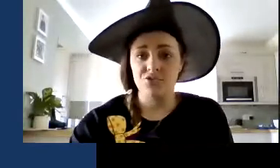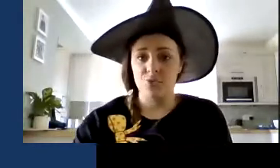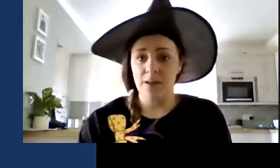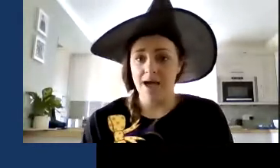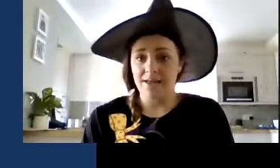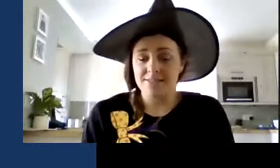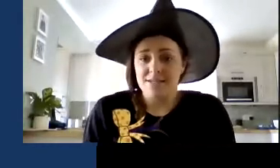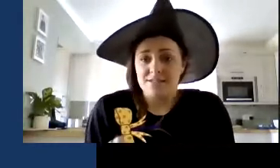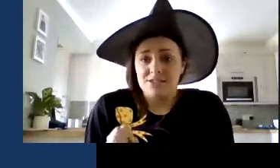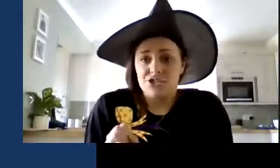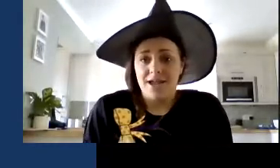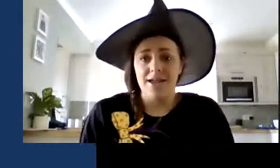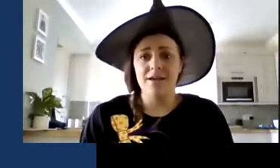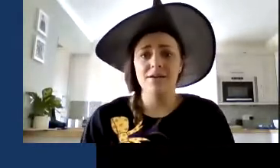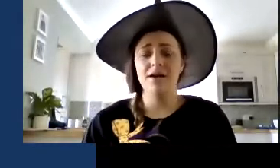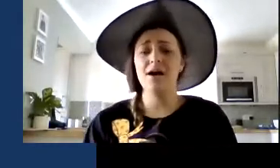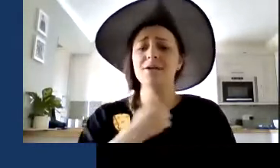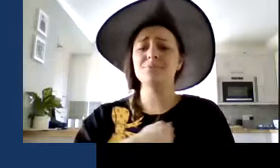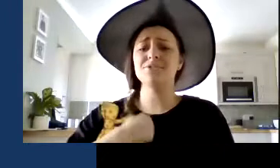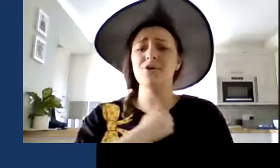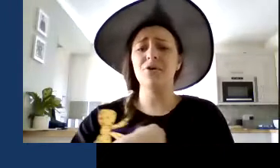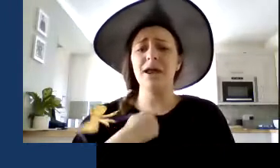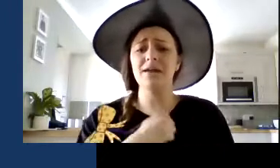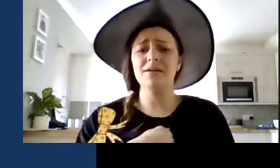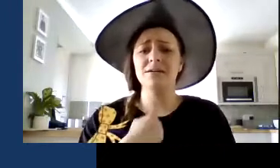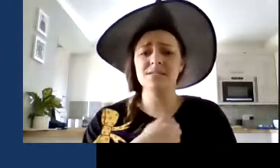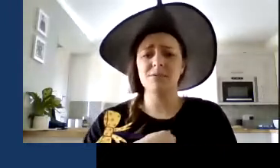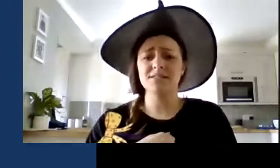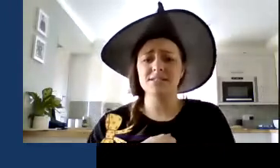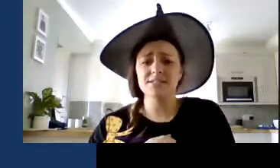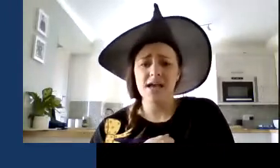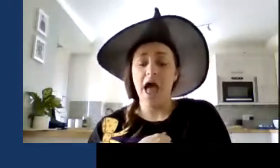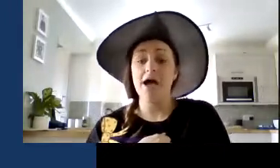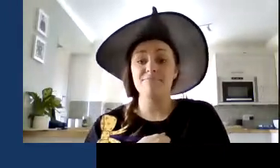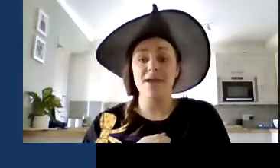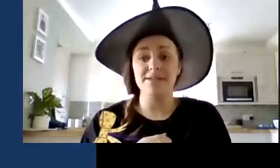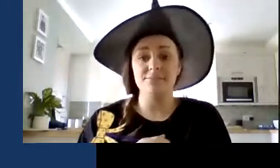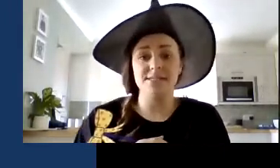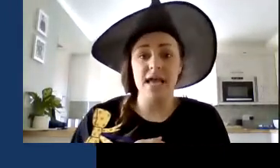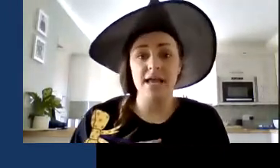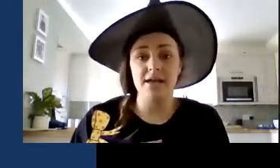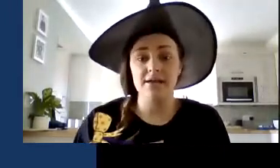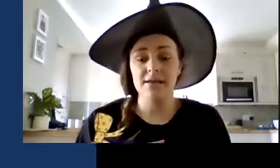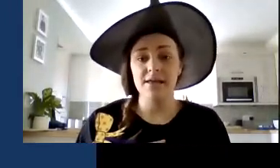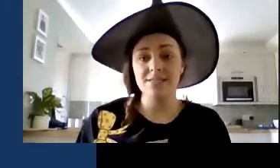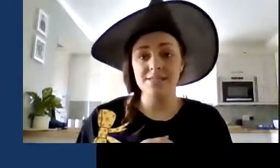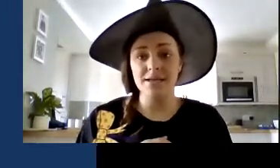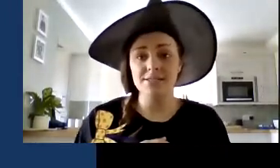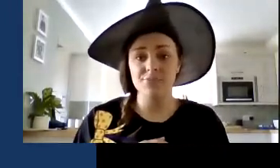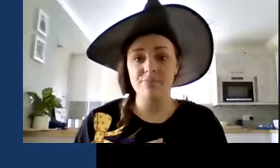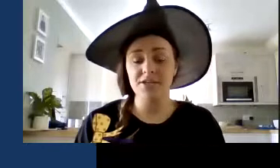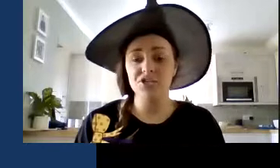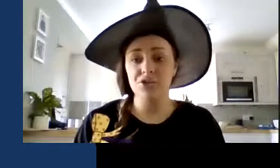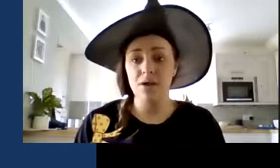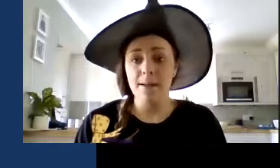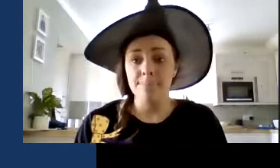The dragon drew back and started to shake. "I'm sorry," he spluttered. "I've made a mistake. It's